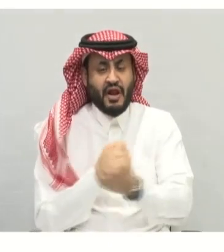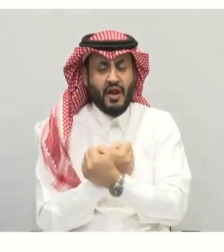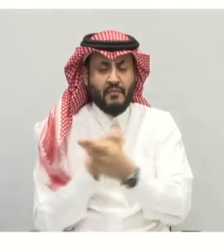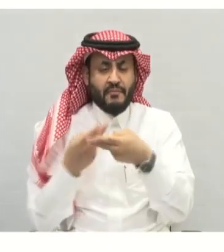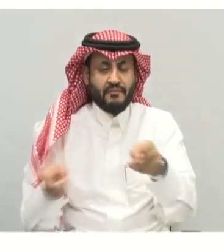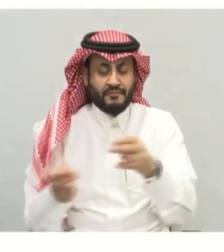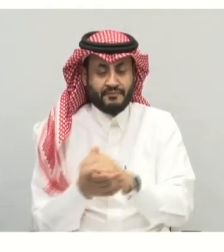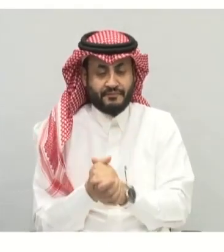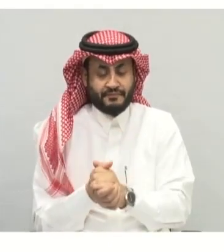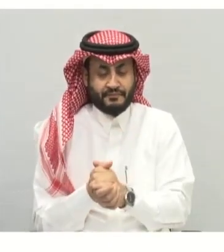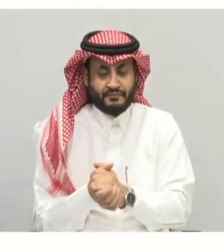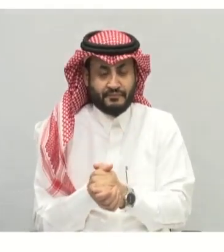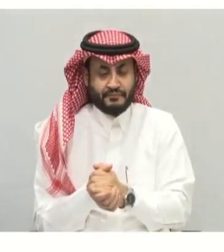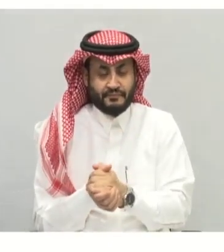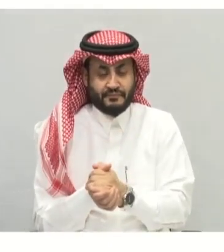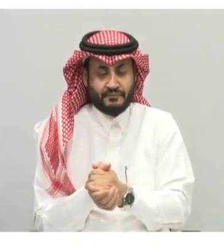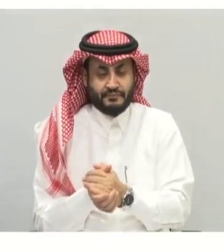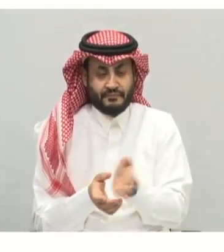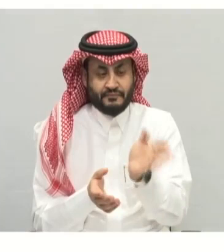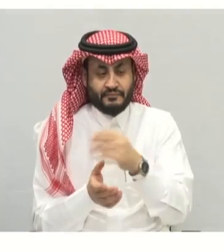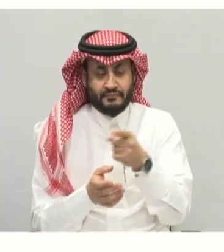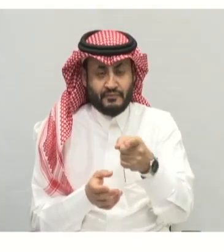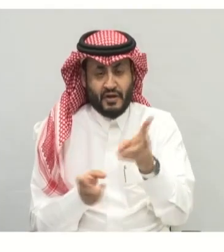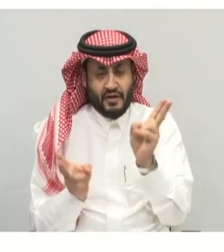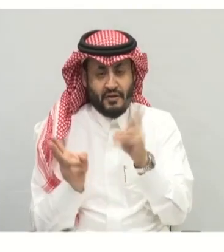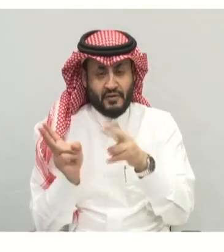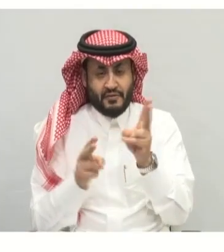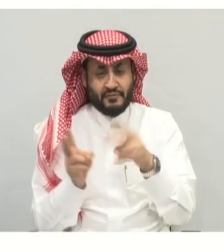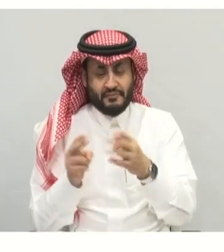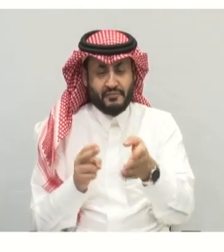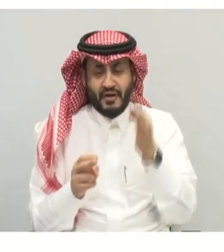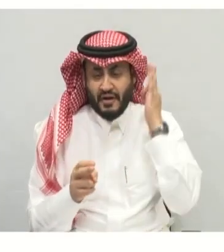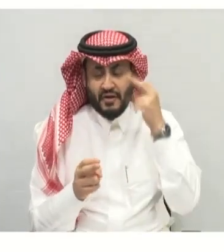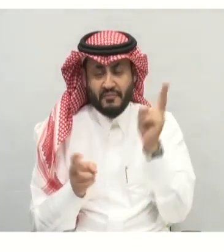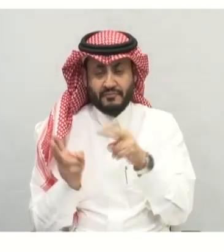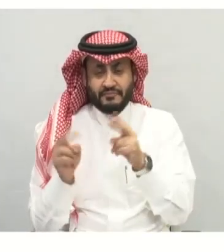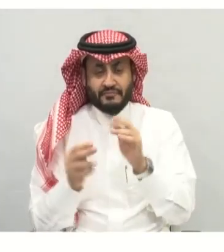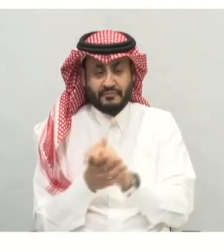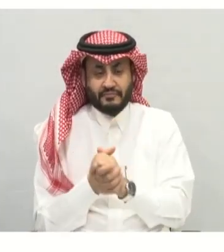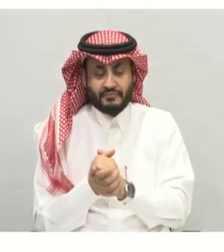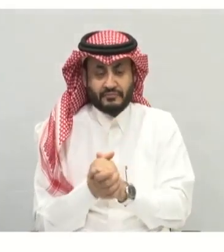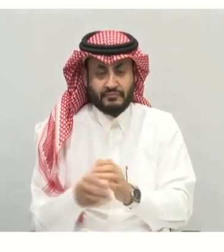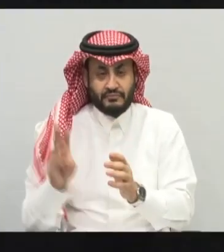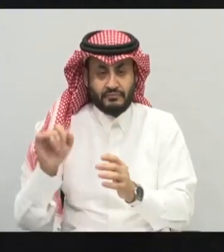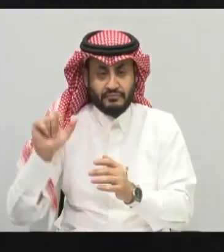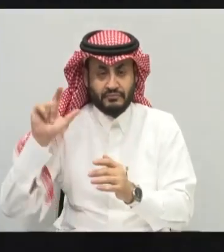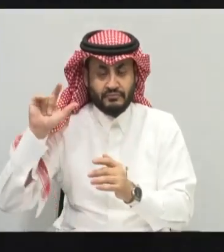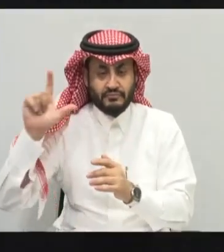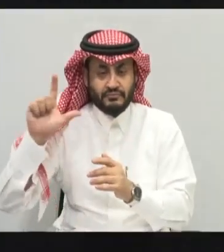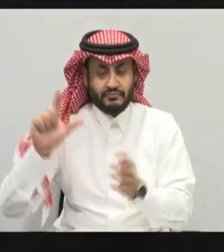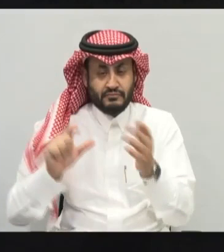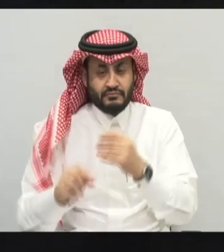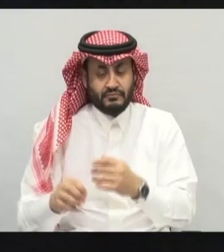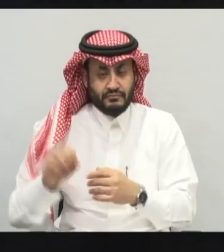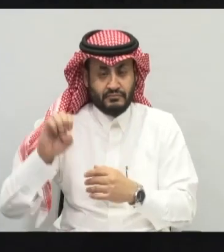differences that we can see among countries after this we went to we listened to a conversation between will and Edgar